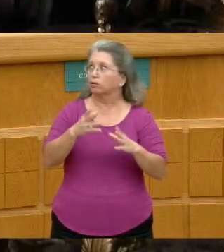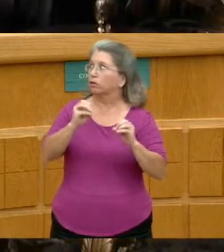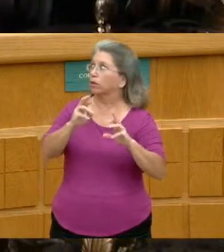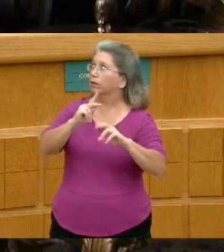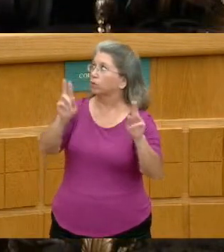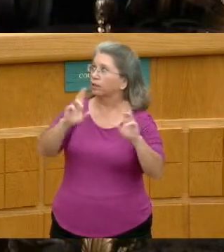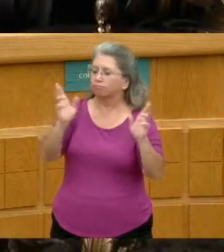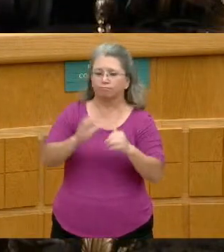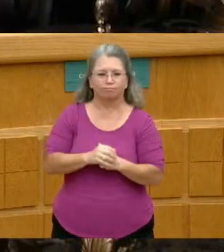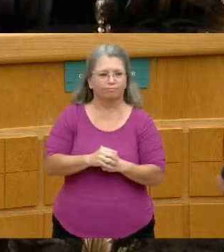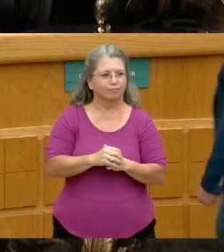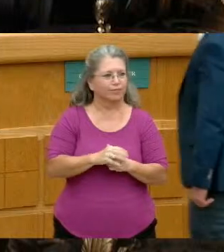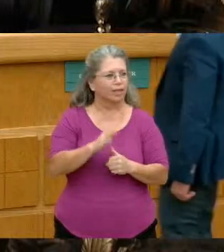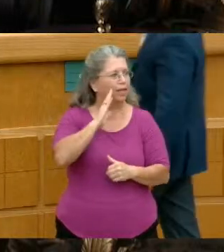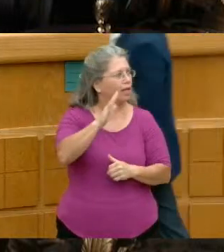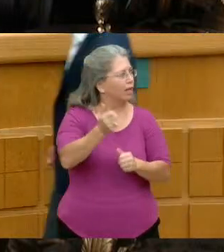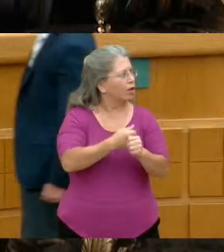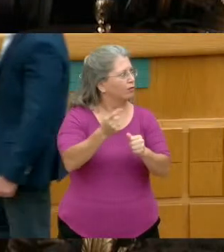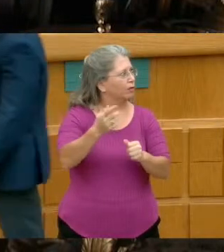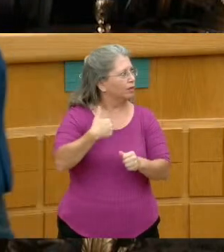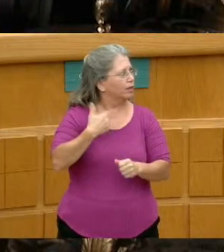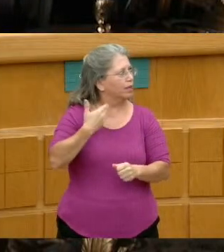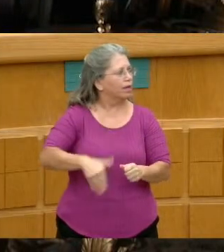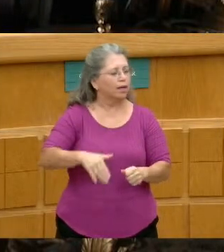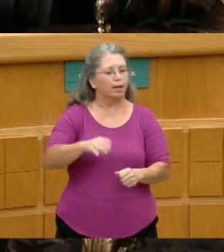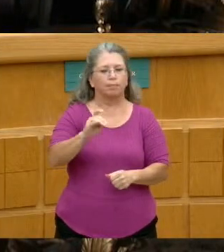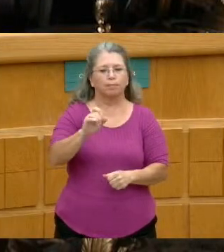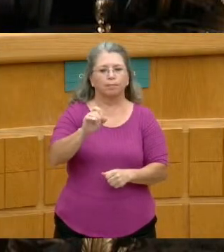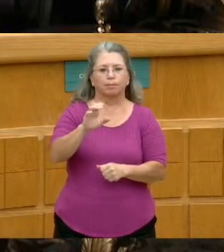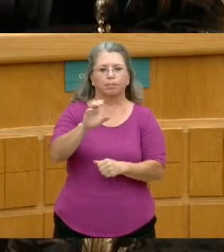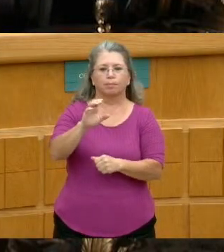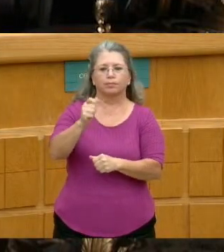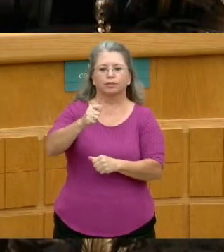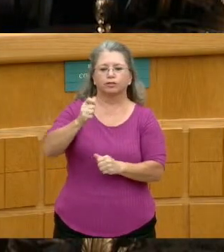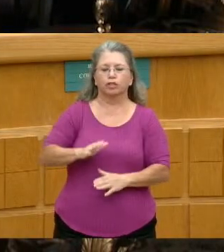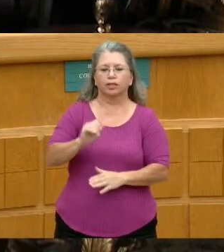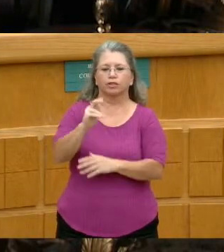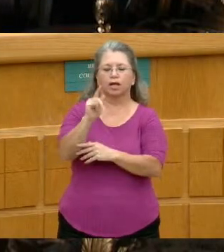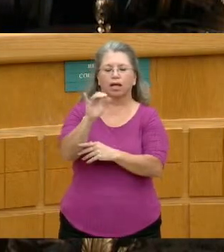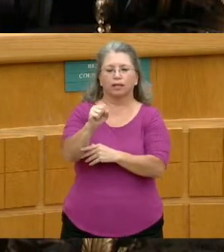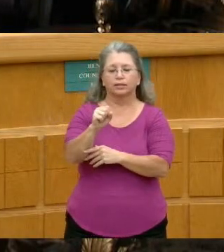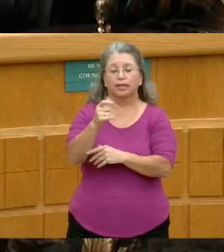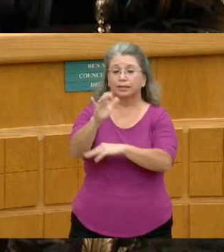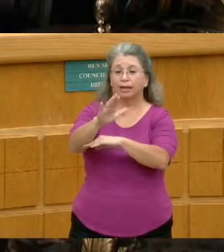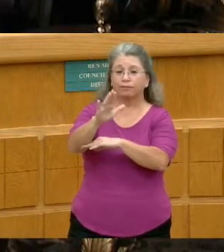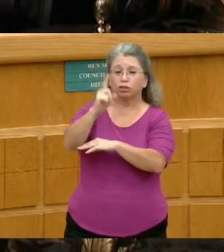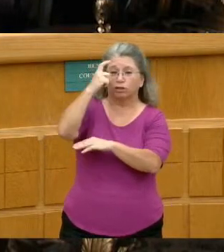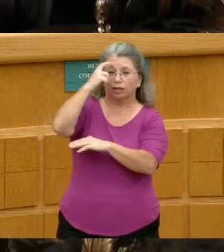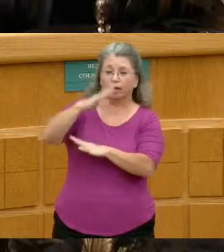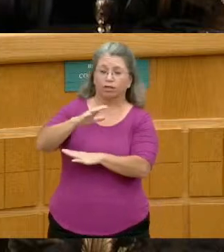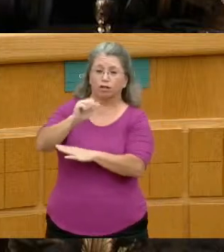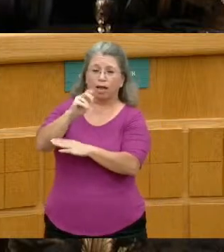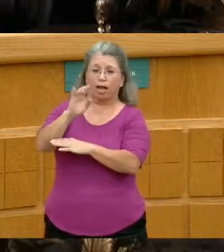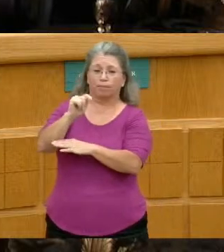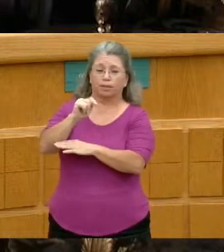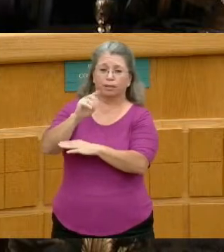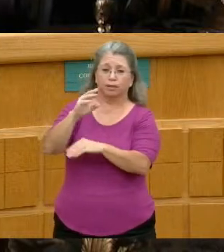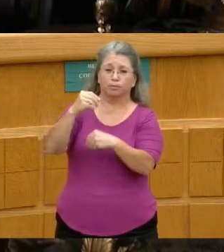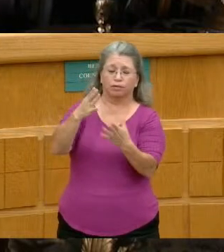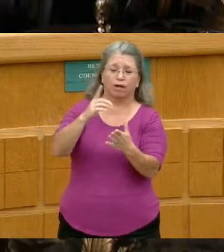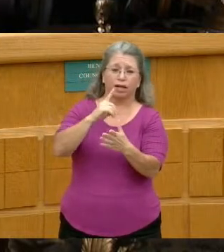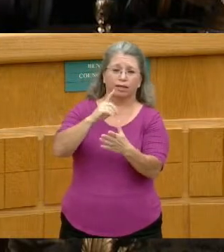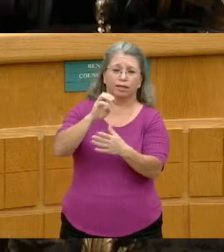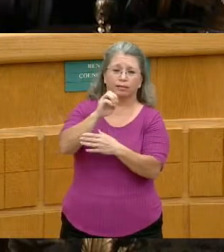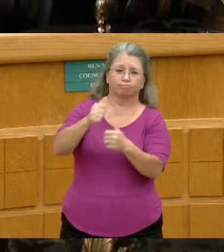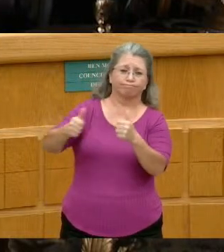Hello, everyone. Barbara Canales, Nueces County Judge. This afternoon, Governor Abbott issued an executive order requiring all